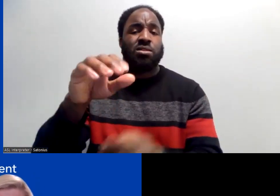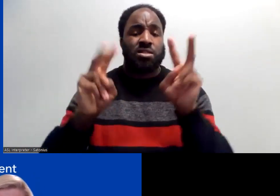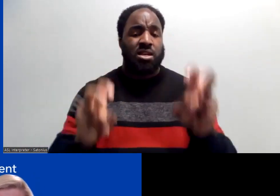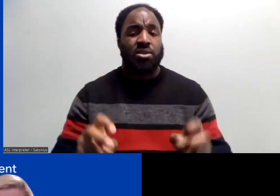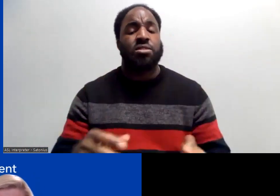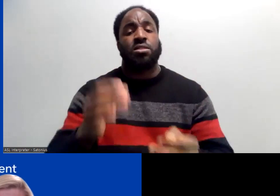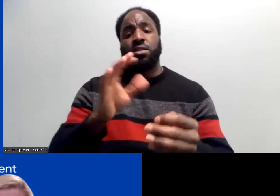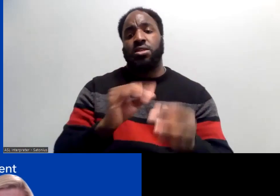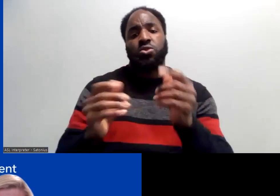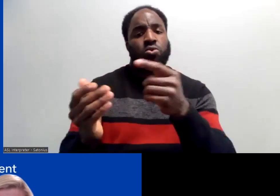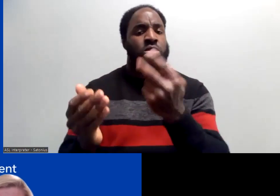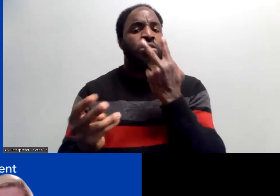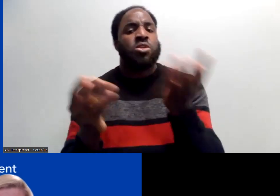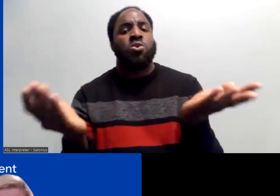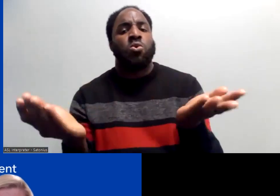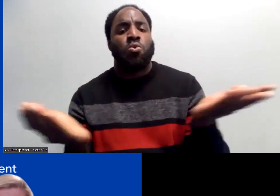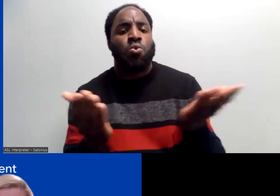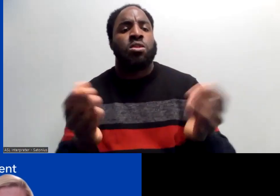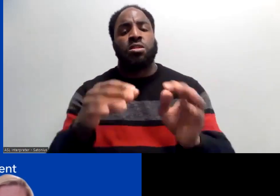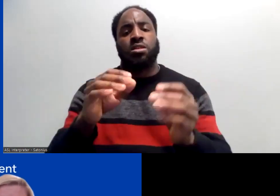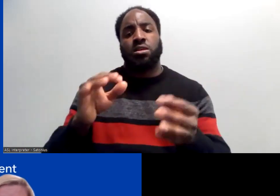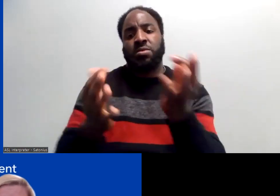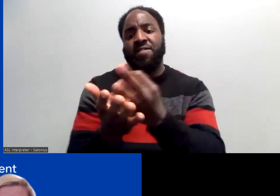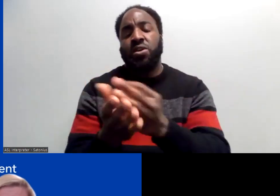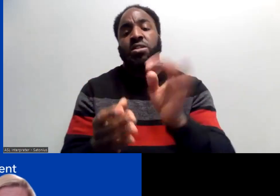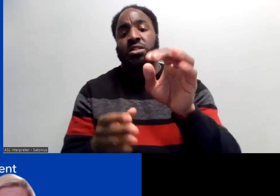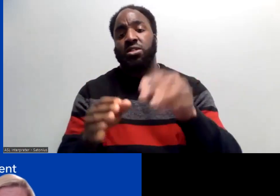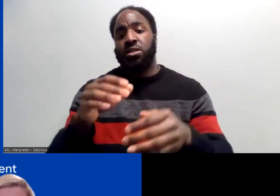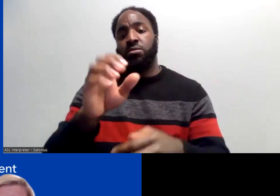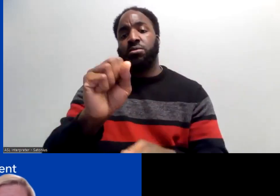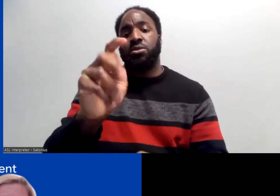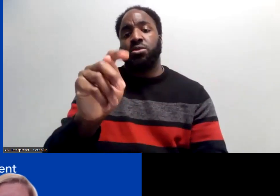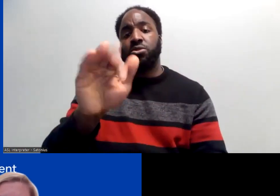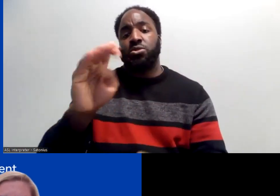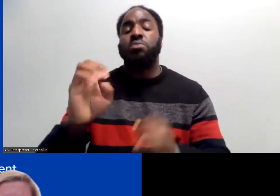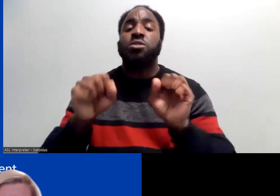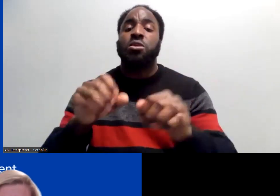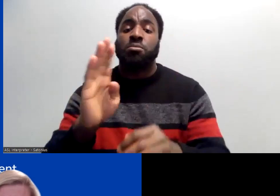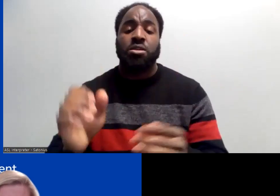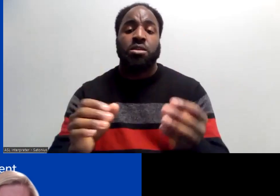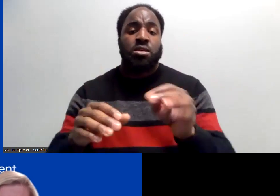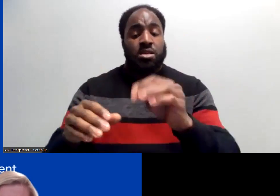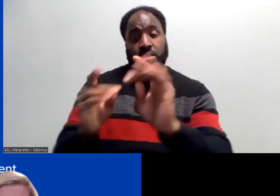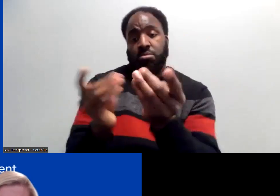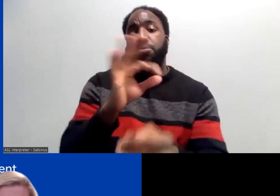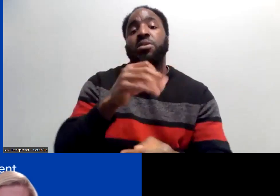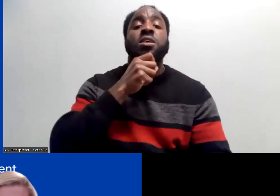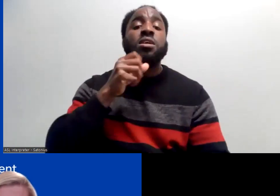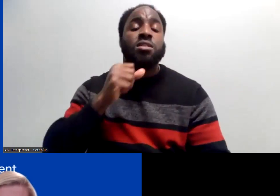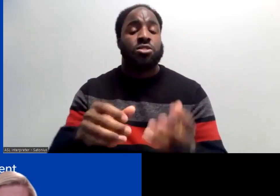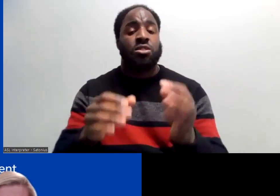some of the potential funding streams could be. Additionally, the Department of Aging was given $4